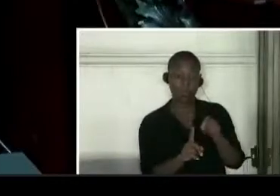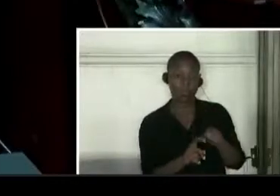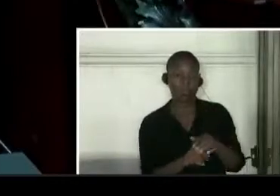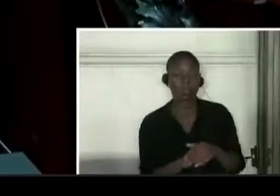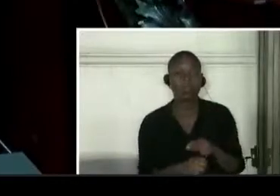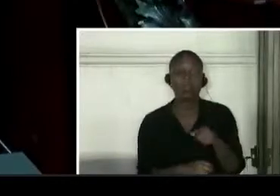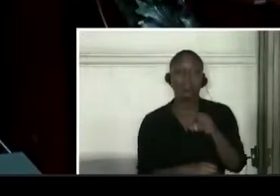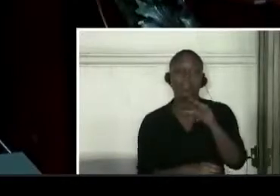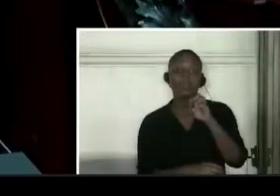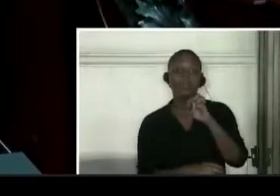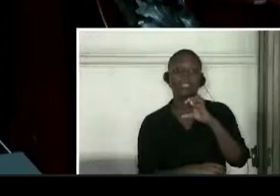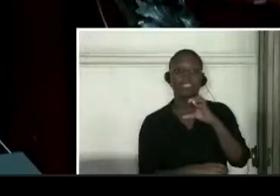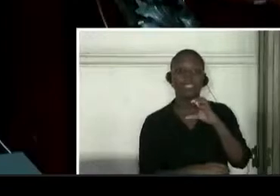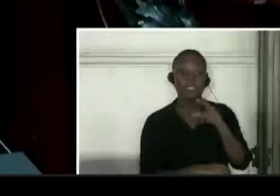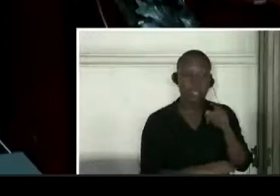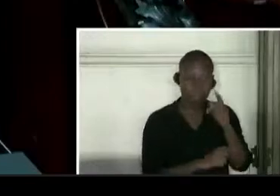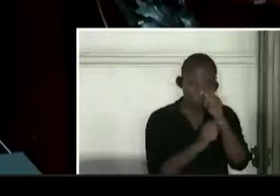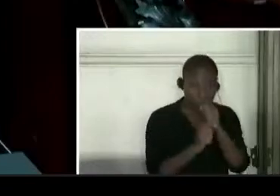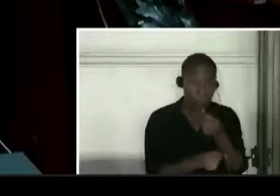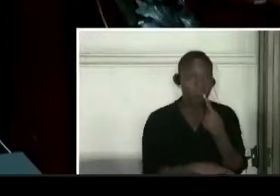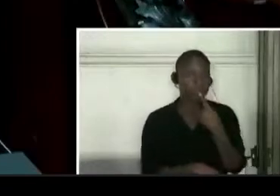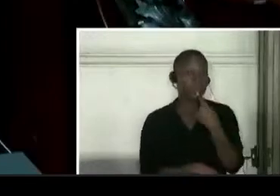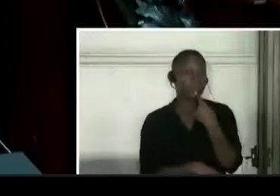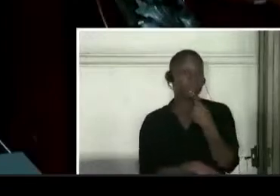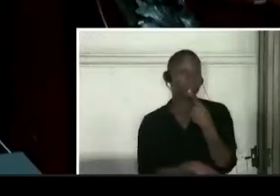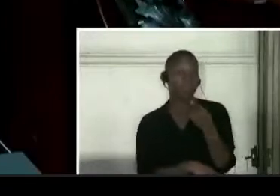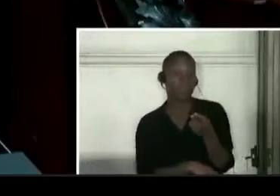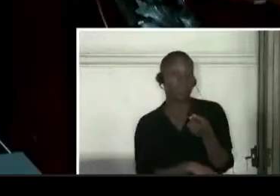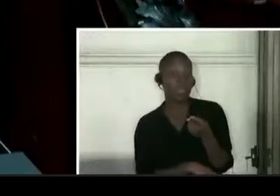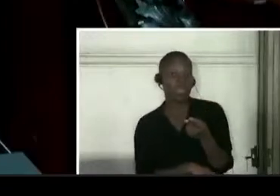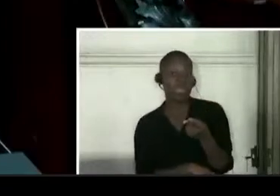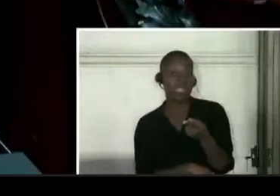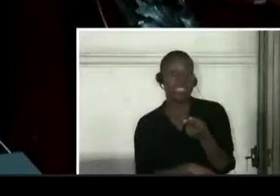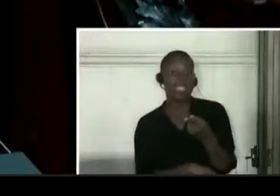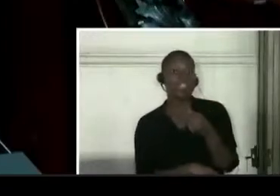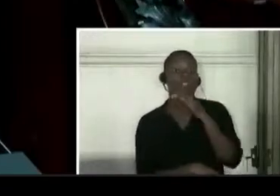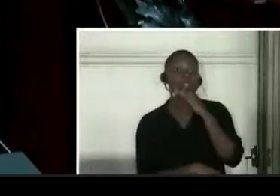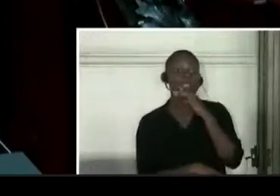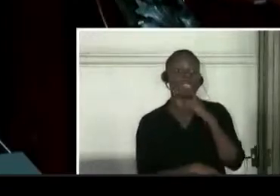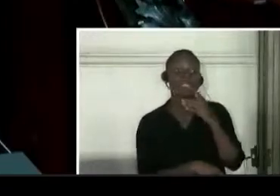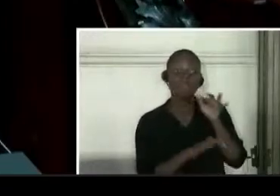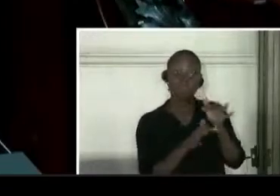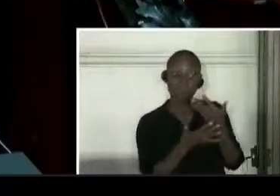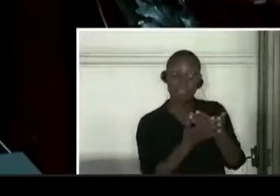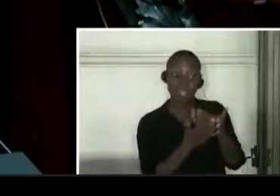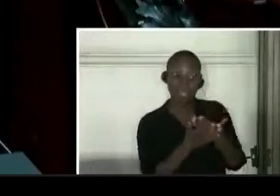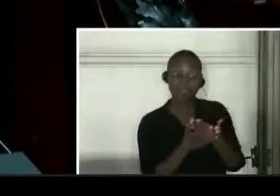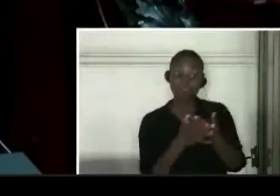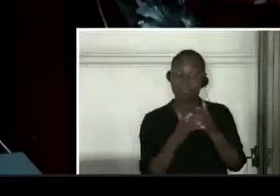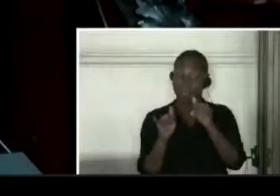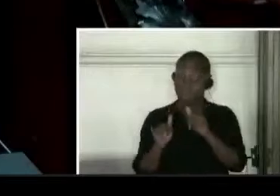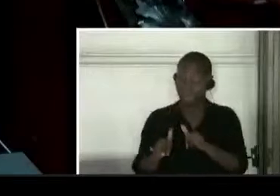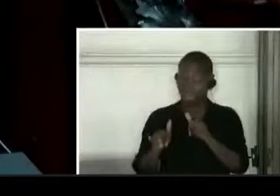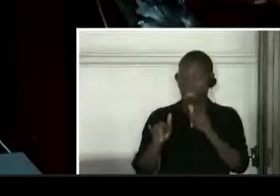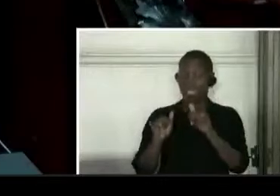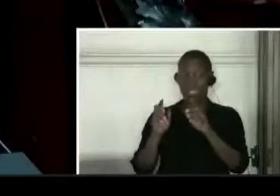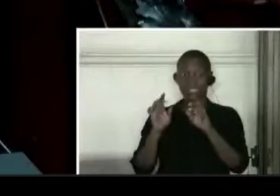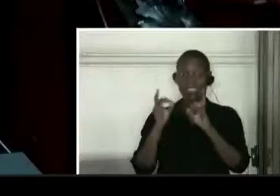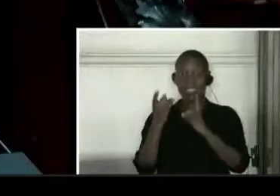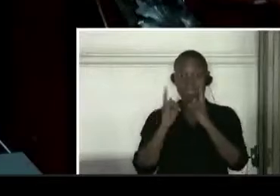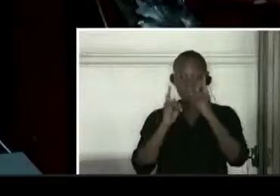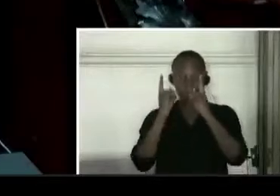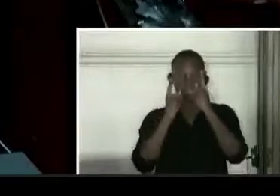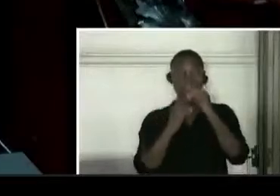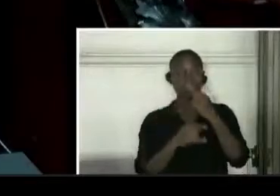MEC, when you were saying ukuthi abantu kumele bakwazi ukuthi bahlale nasemadolobheni, I then said to